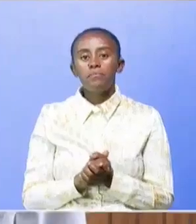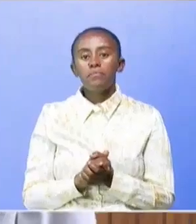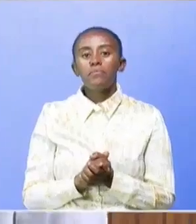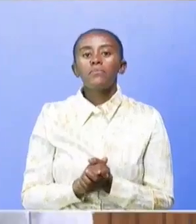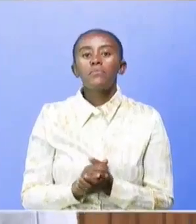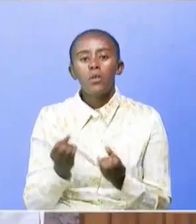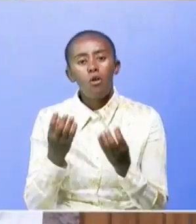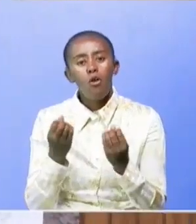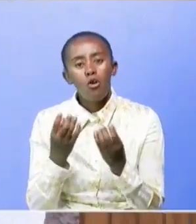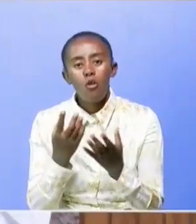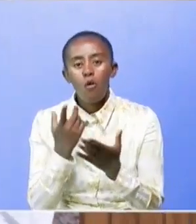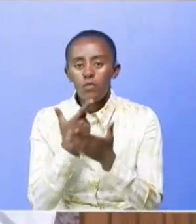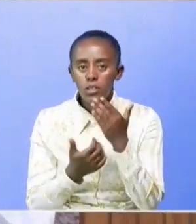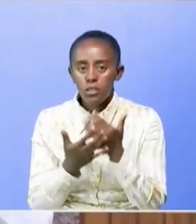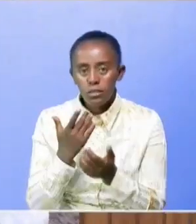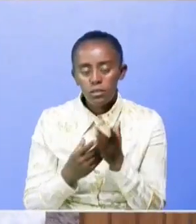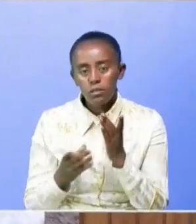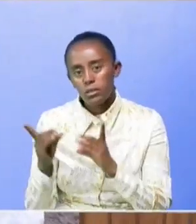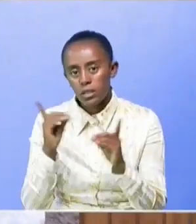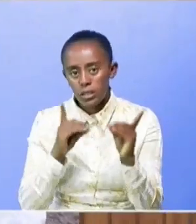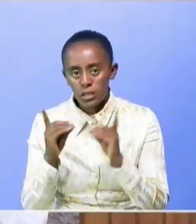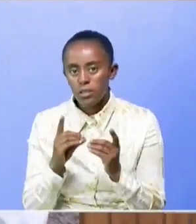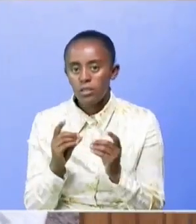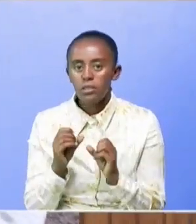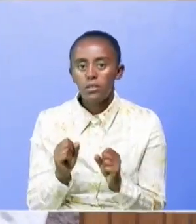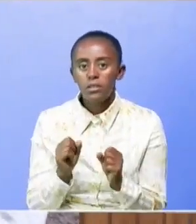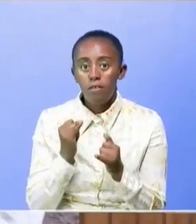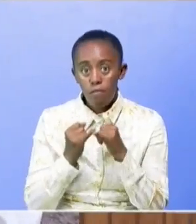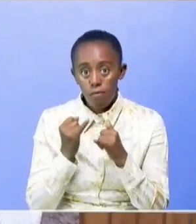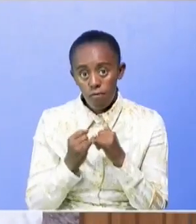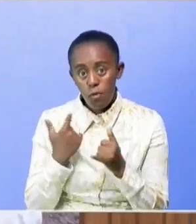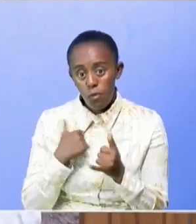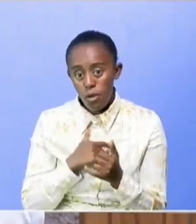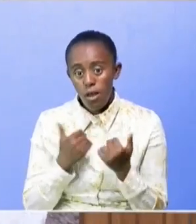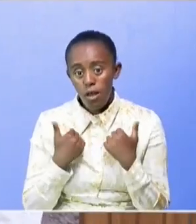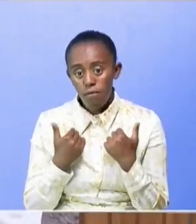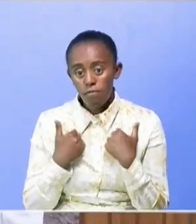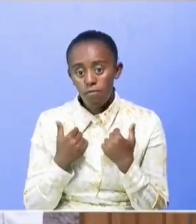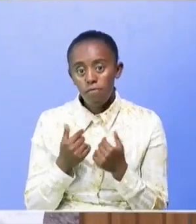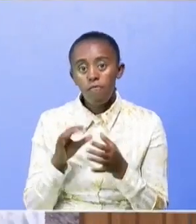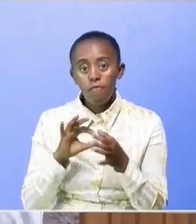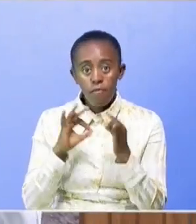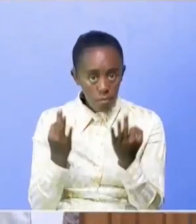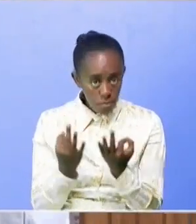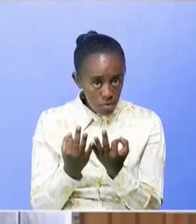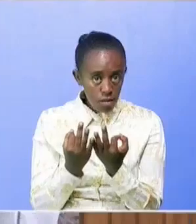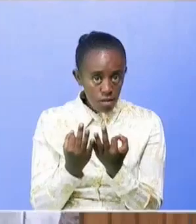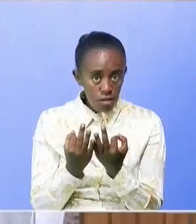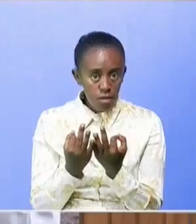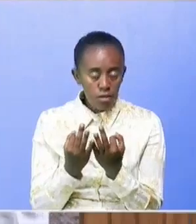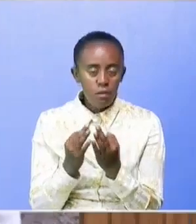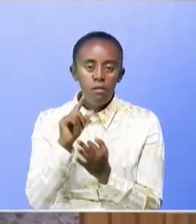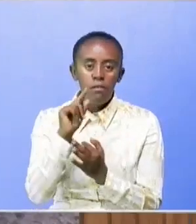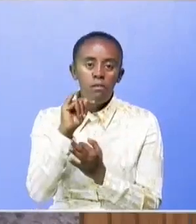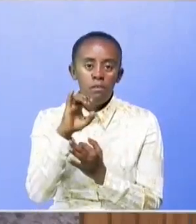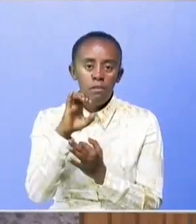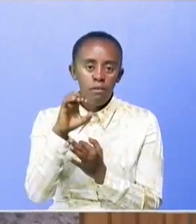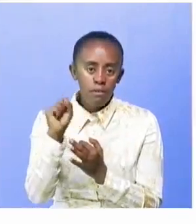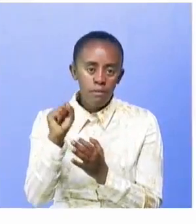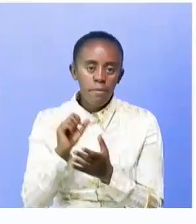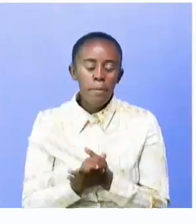Stimulate a lot of discussions and debates. Finally, we have family. Family ties